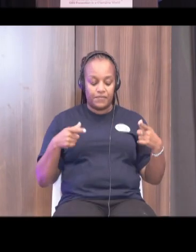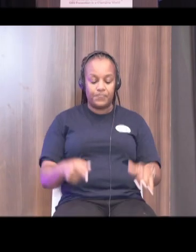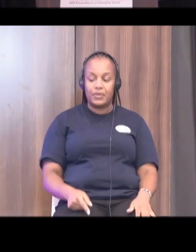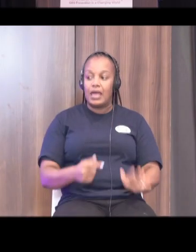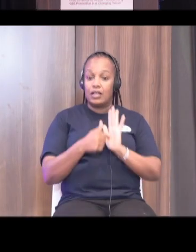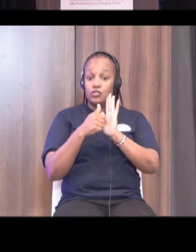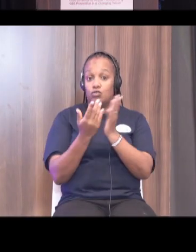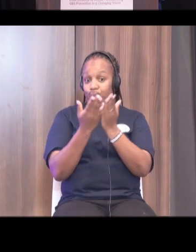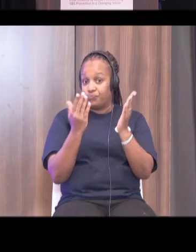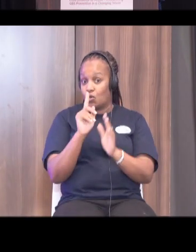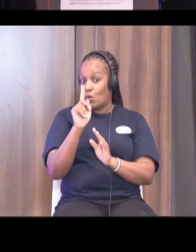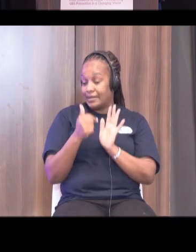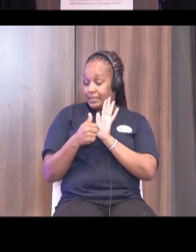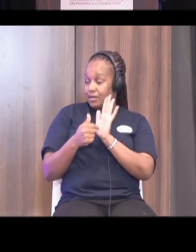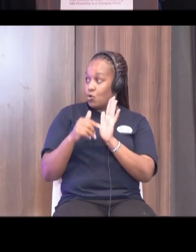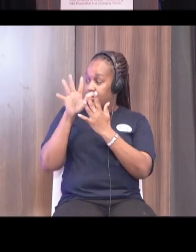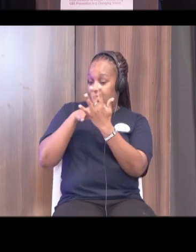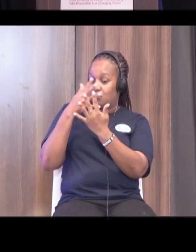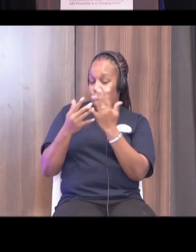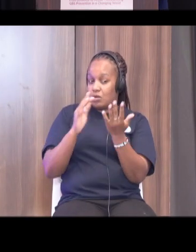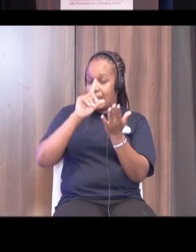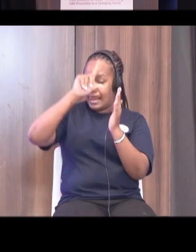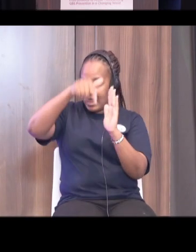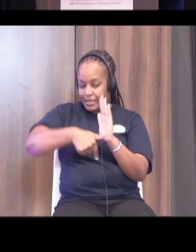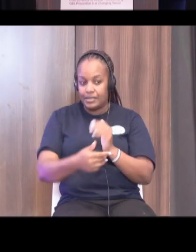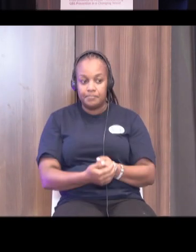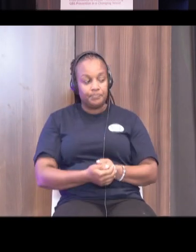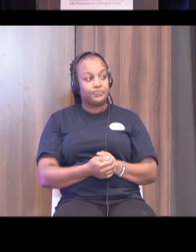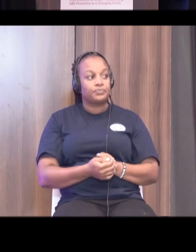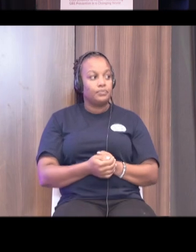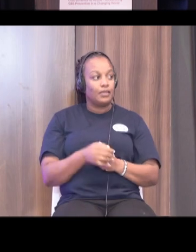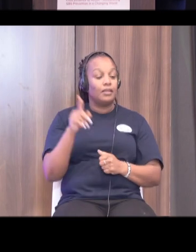one example of what that schedule looks like later. So this